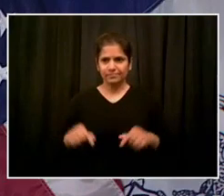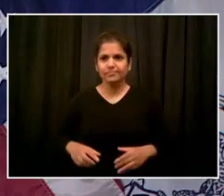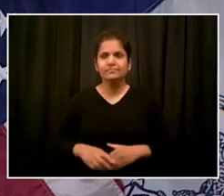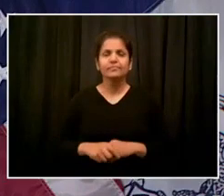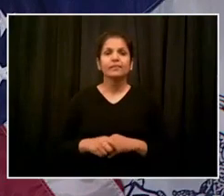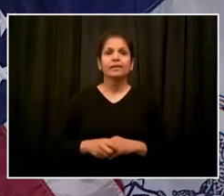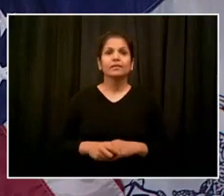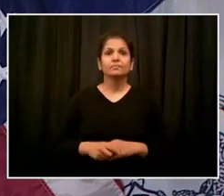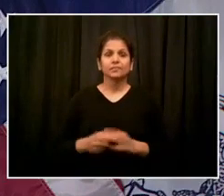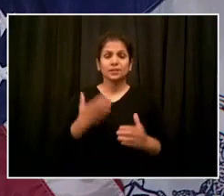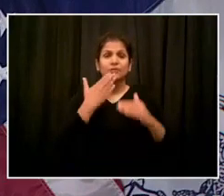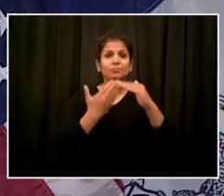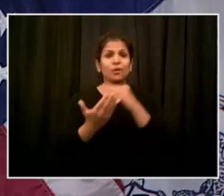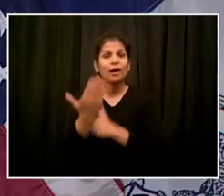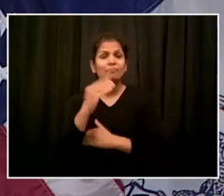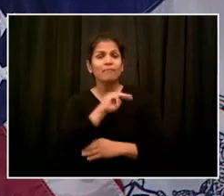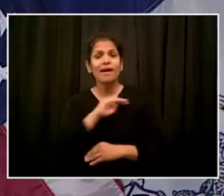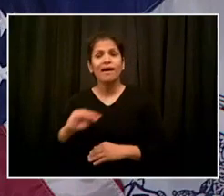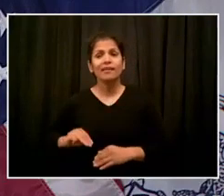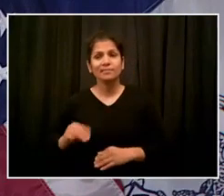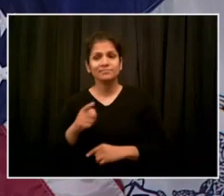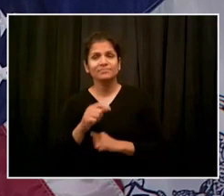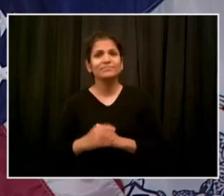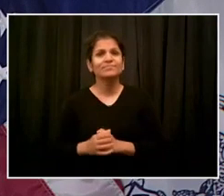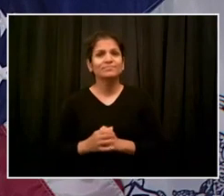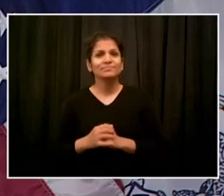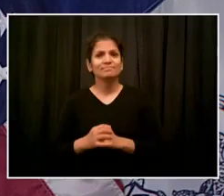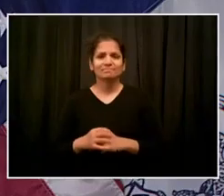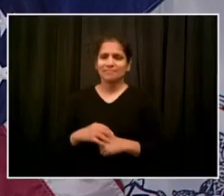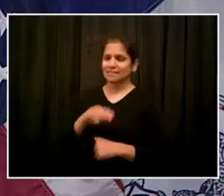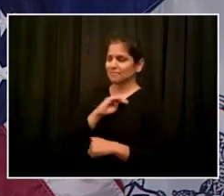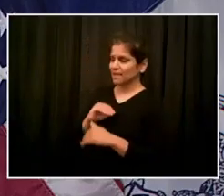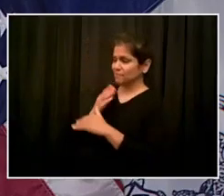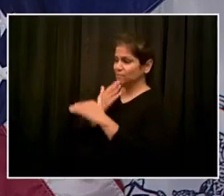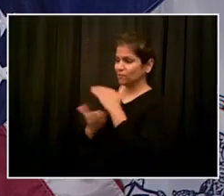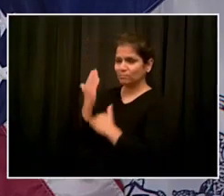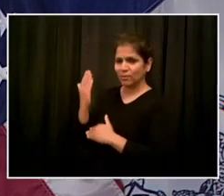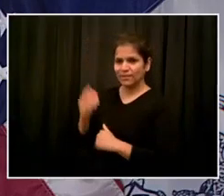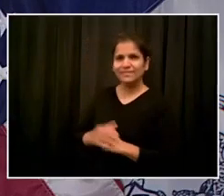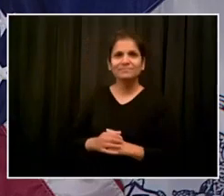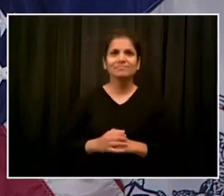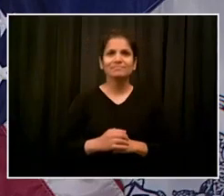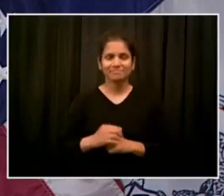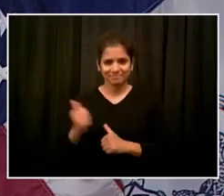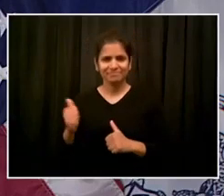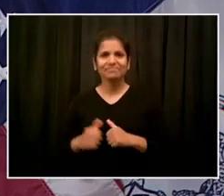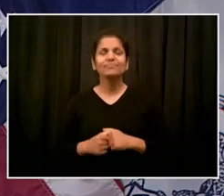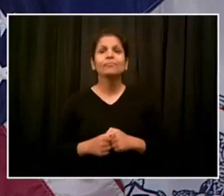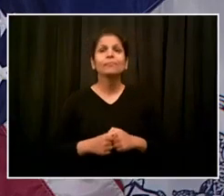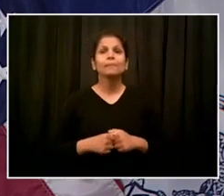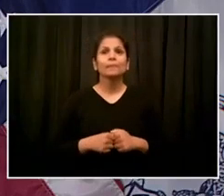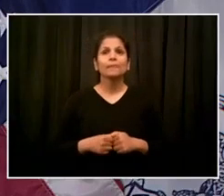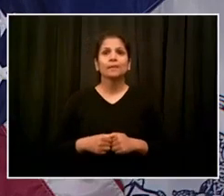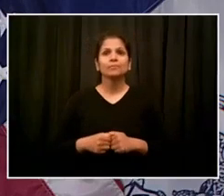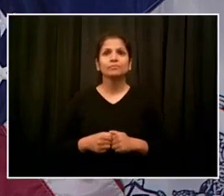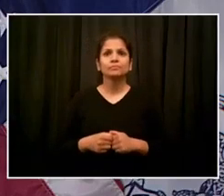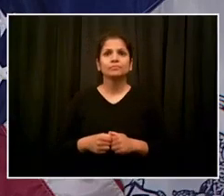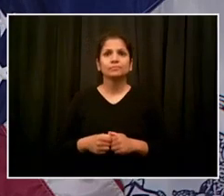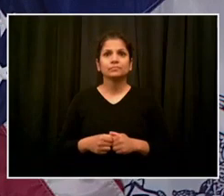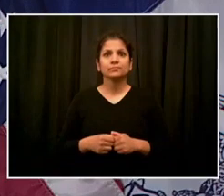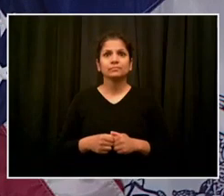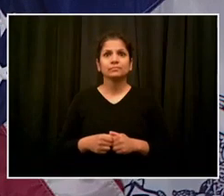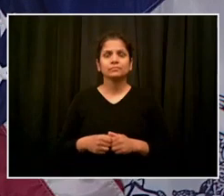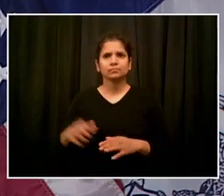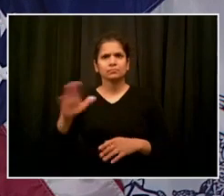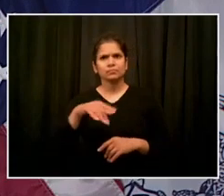Mayor. Good morning, Rich. How you doing? I'm doing all right. Mr. Mayor, of course, if you said it'll be the first 2 weeks